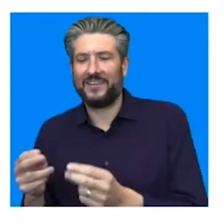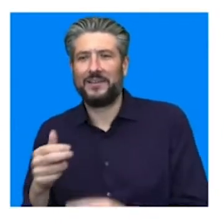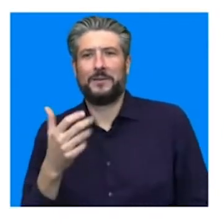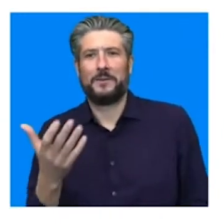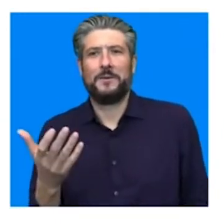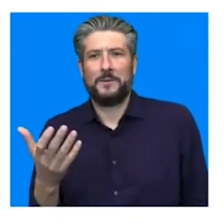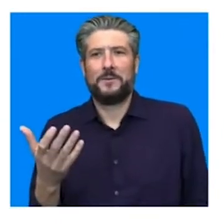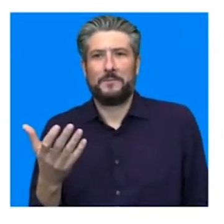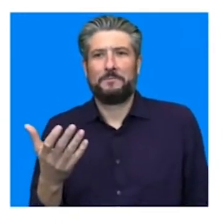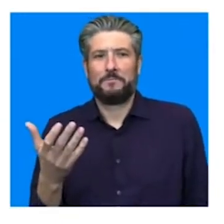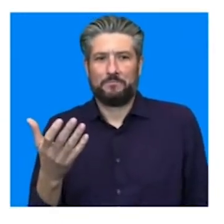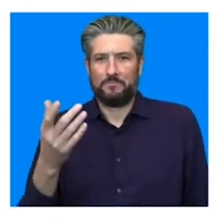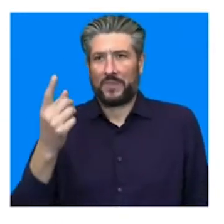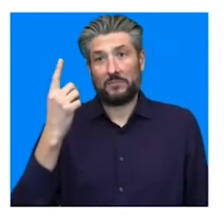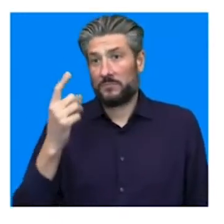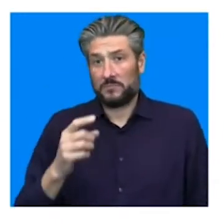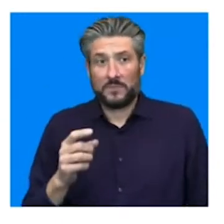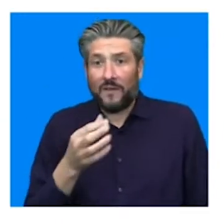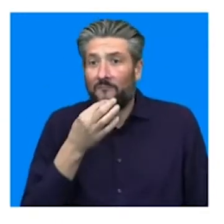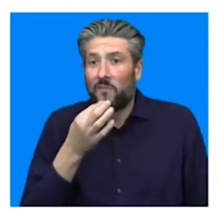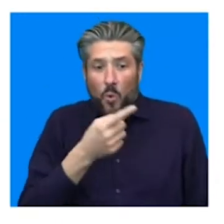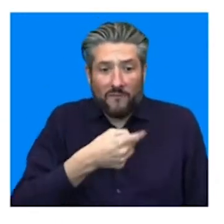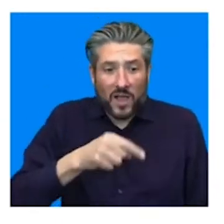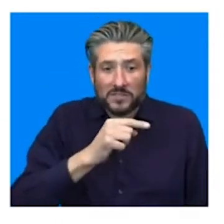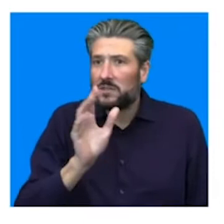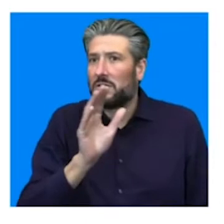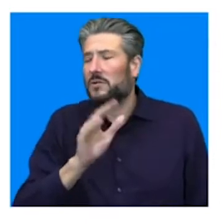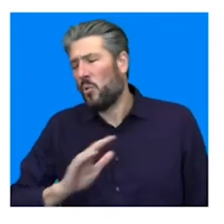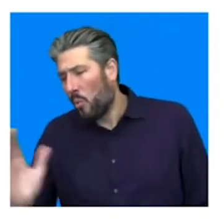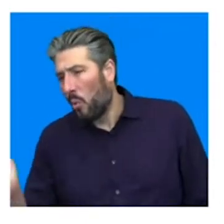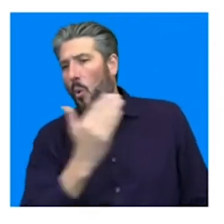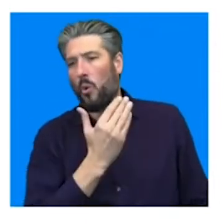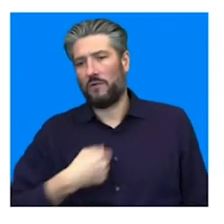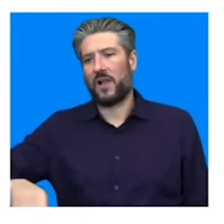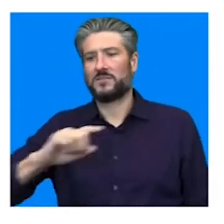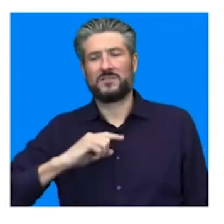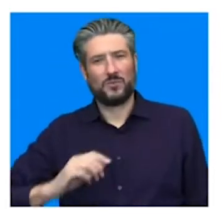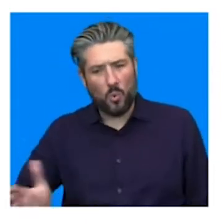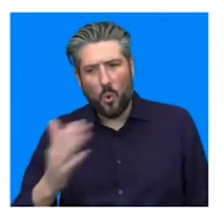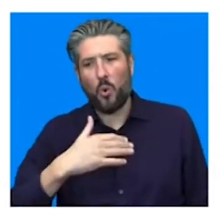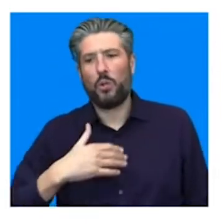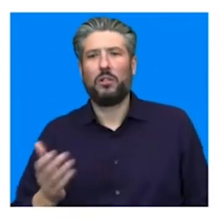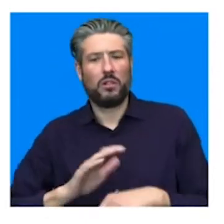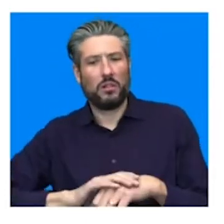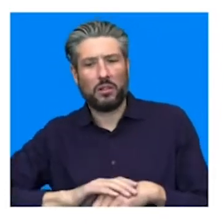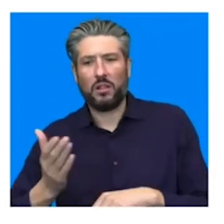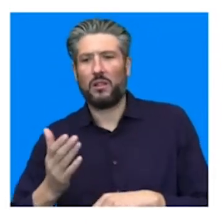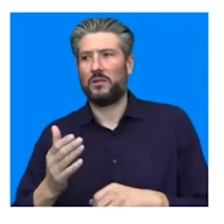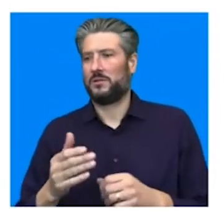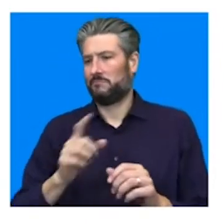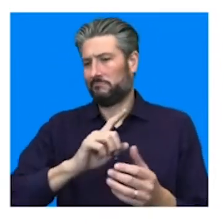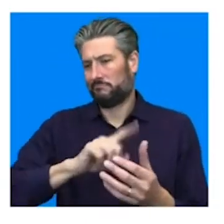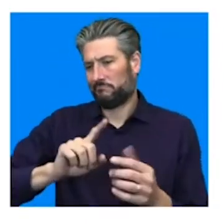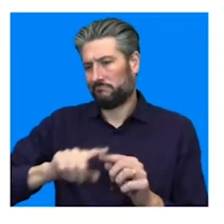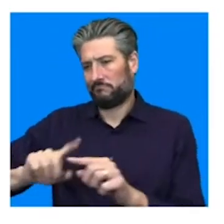just a few of us or some of us, but actually all of us, no matter what shape and color and capability and et cetera we come into.